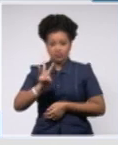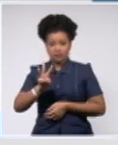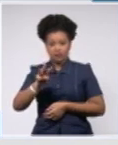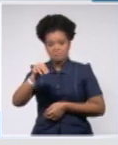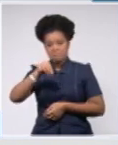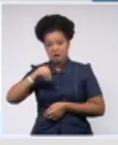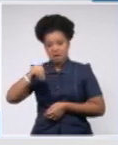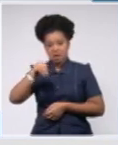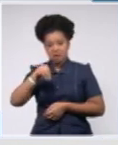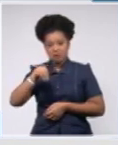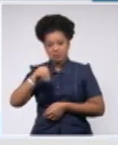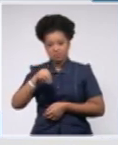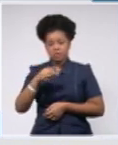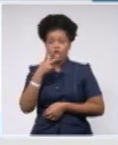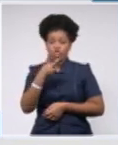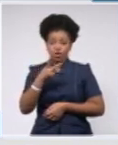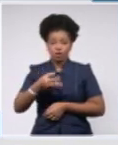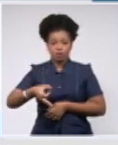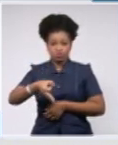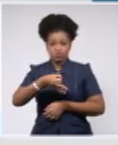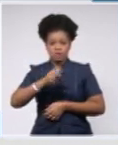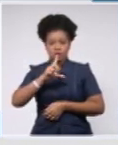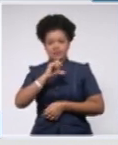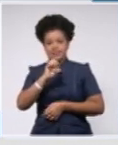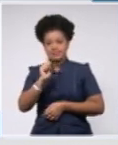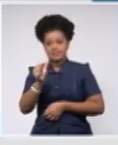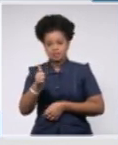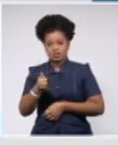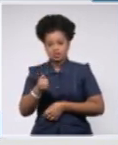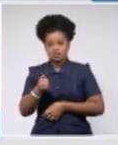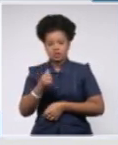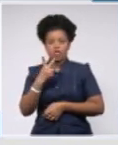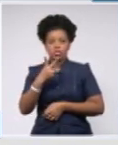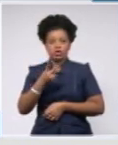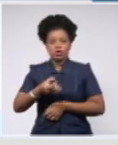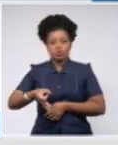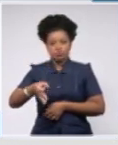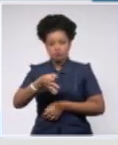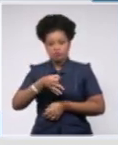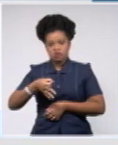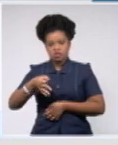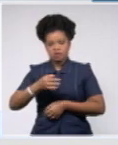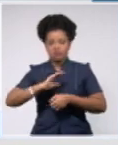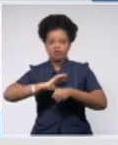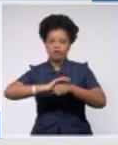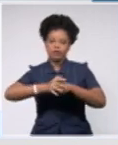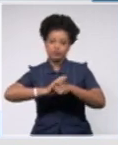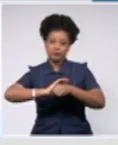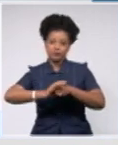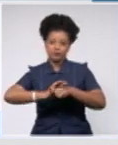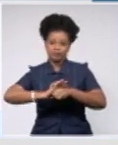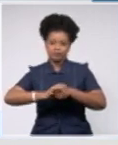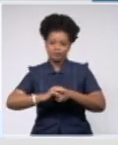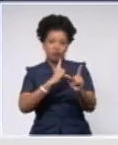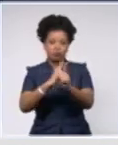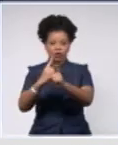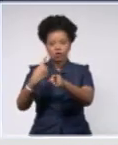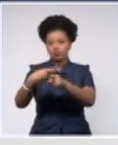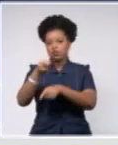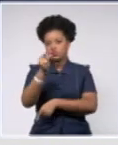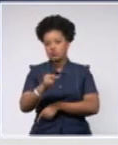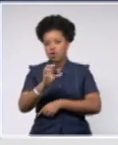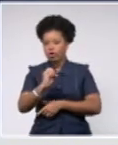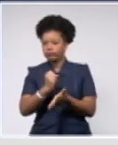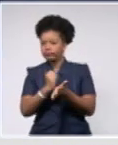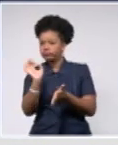del Este, Playa Guanabacoa and Plaza with 1 case each. An